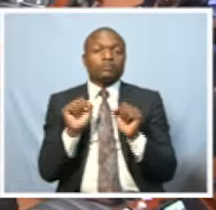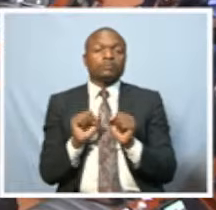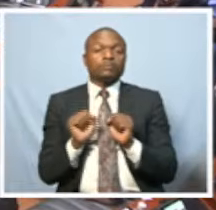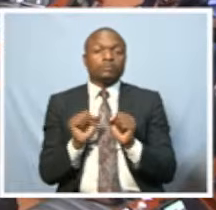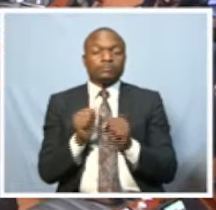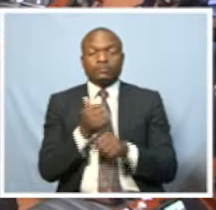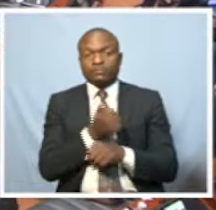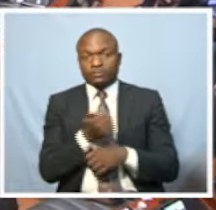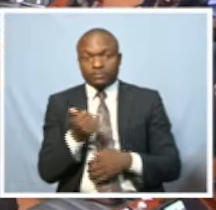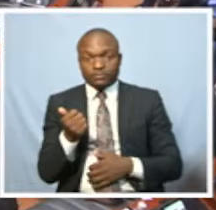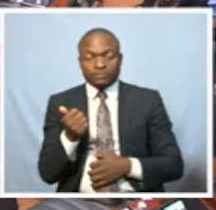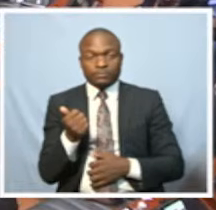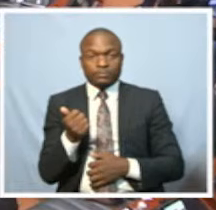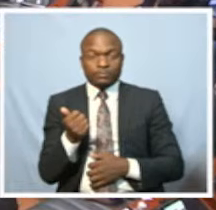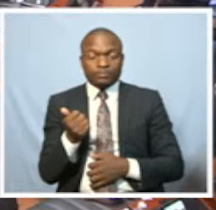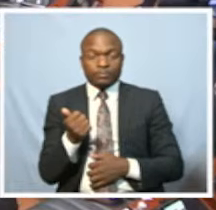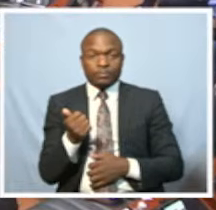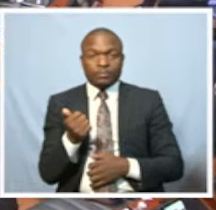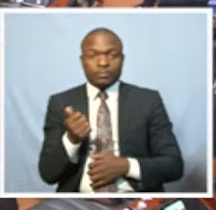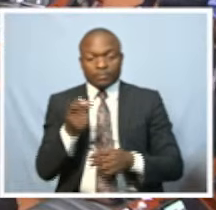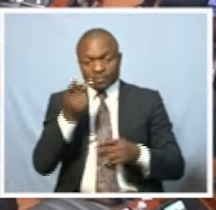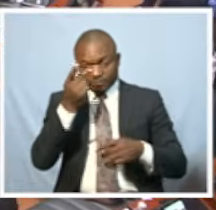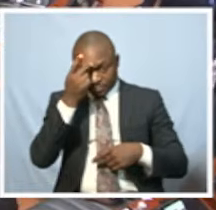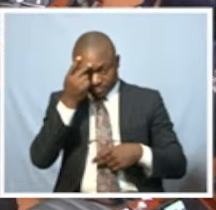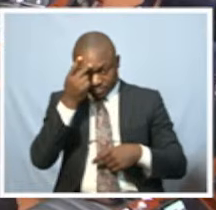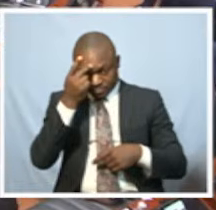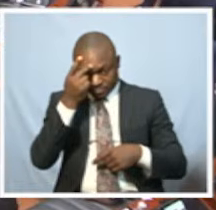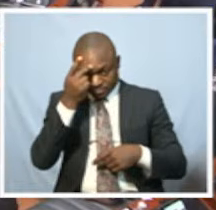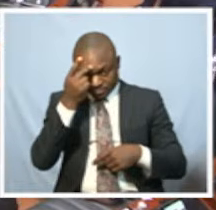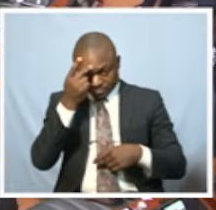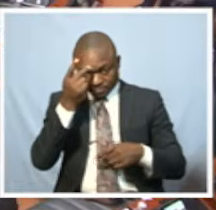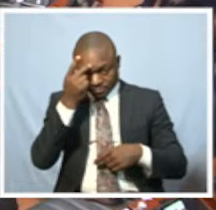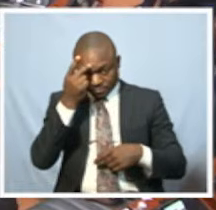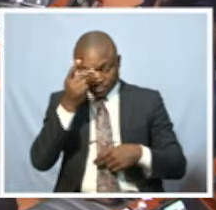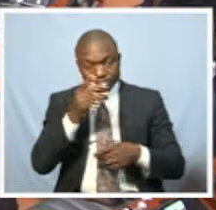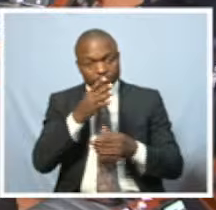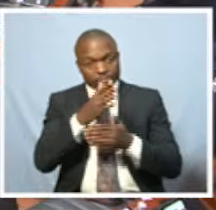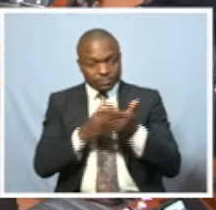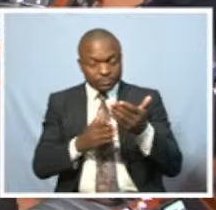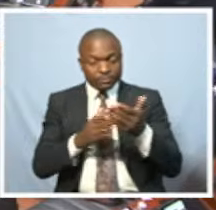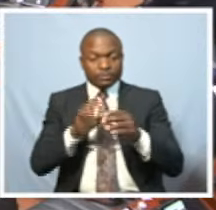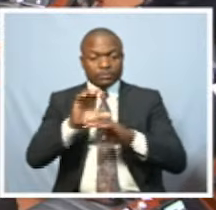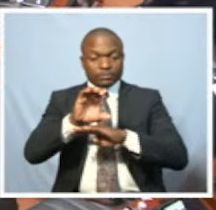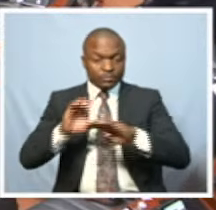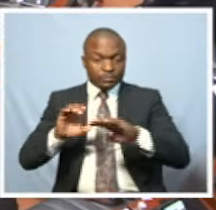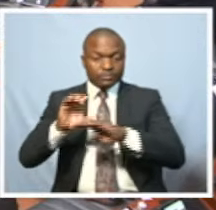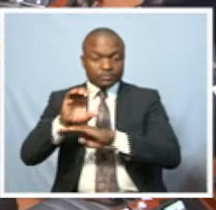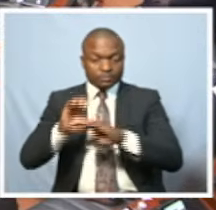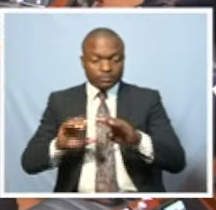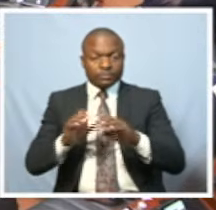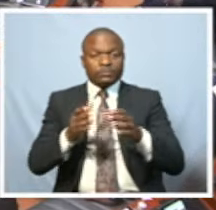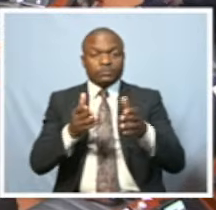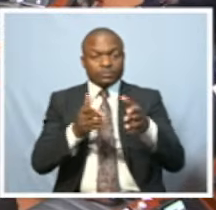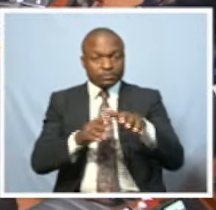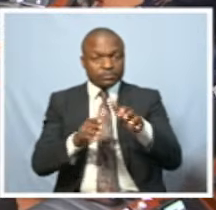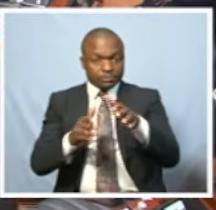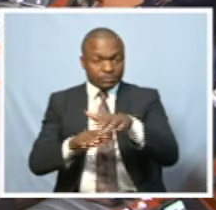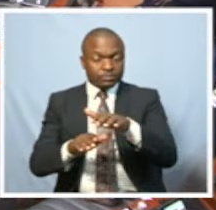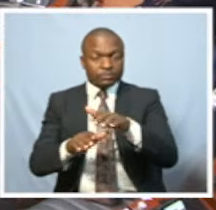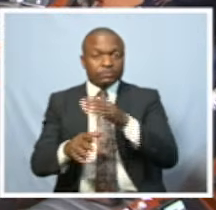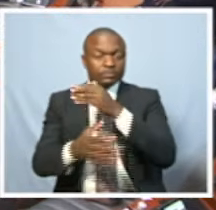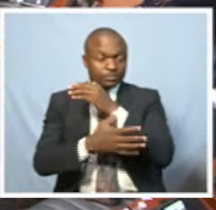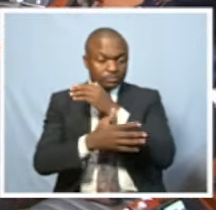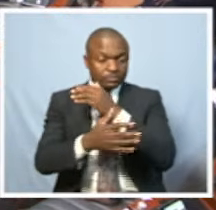was hypothermia and infections. These are some of the causes of the mortalities that's in